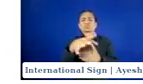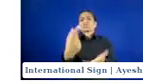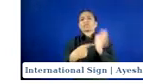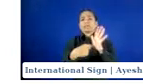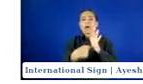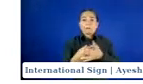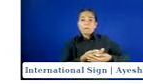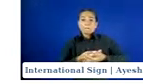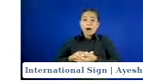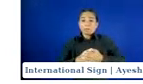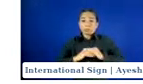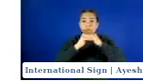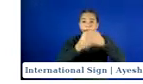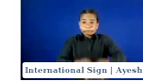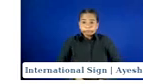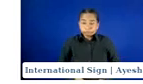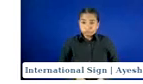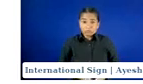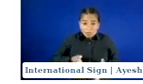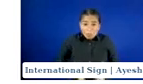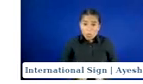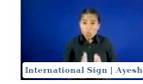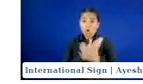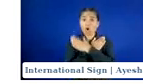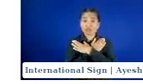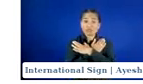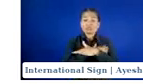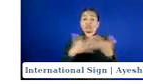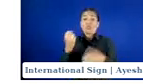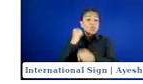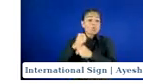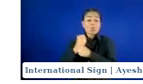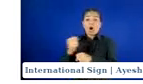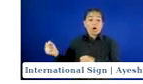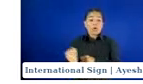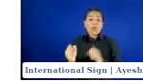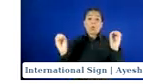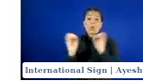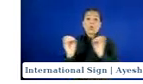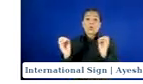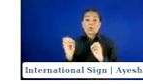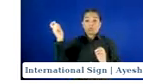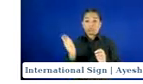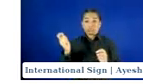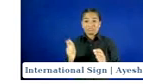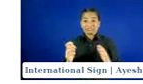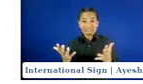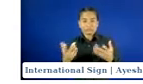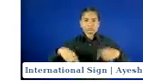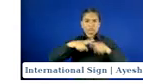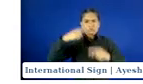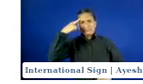unemployment insurance. The second is different in pension coverage by social